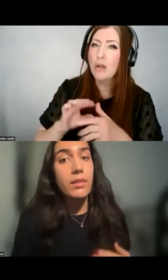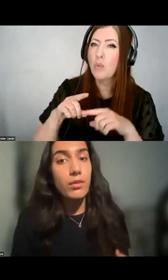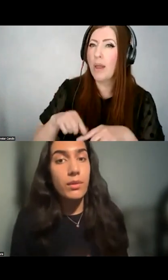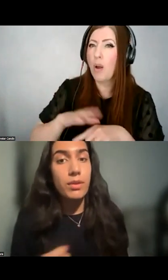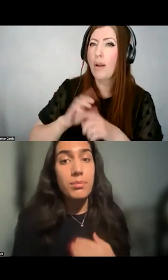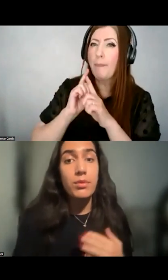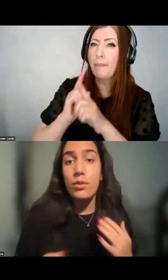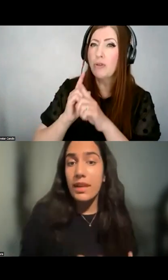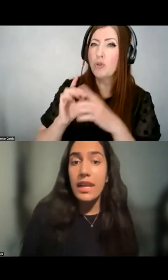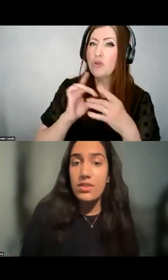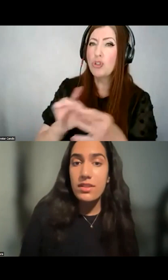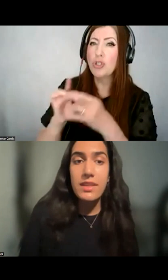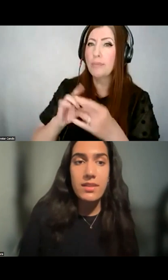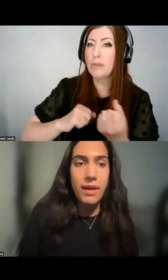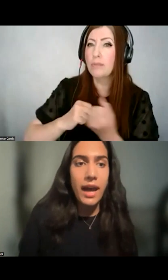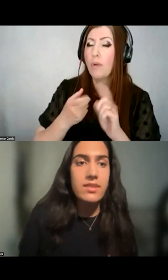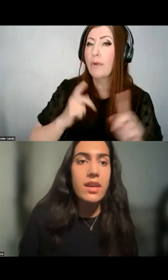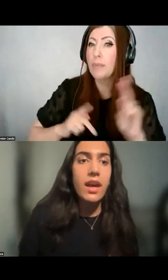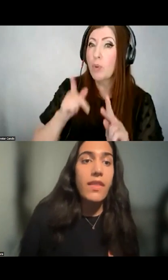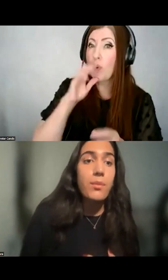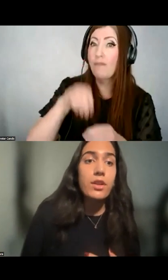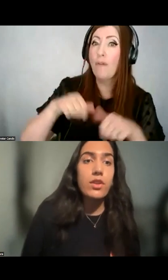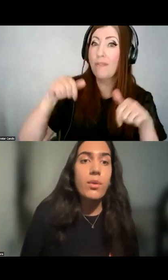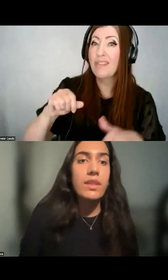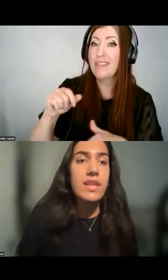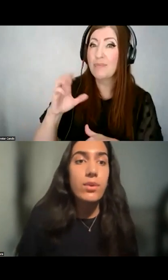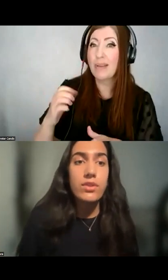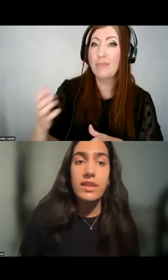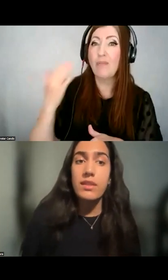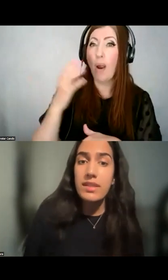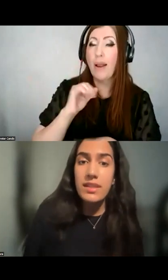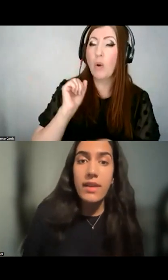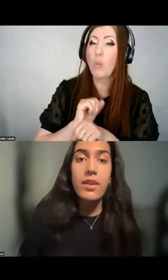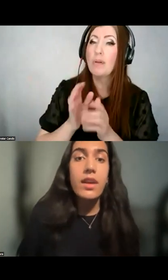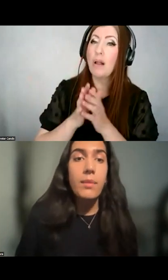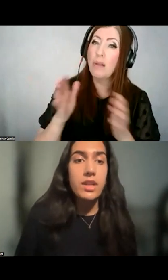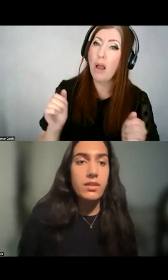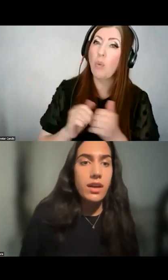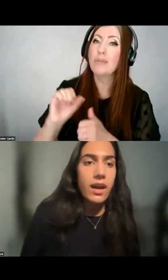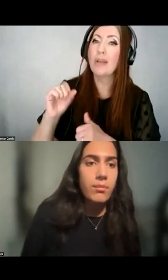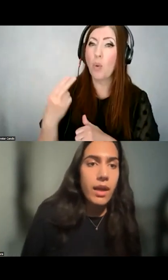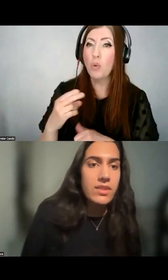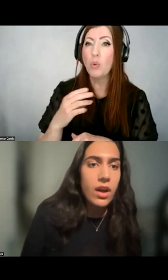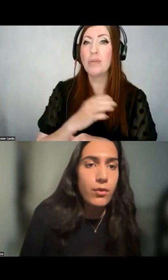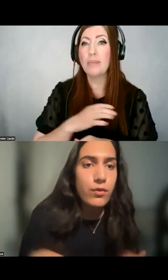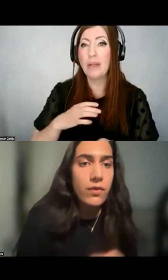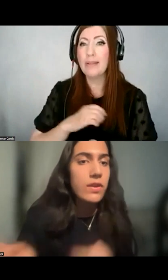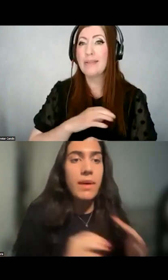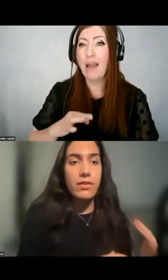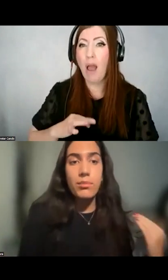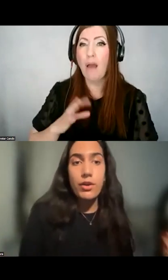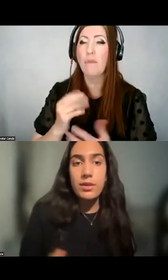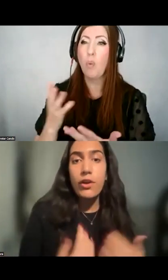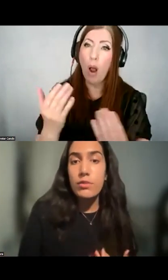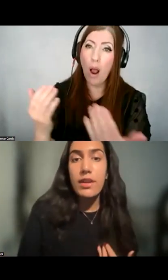support available from people who had been engaged in this space in the past, and then worked a lot with stakeholders and committee staff and sought